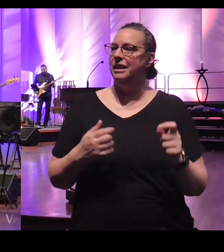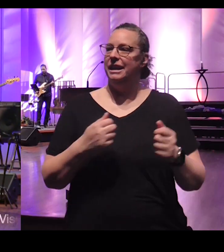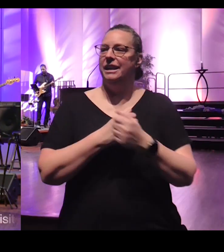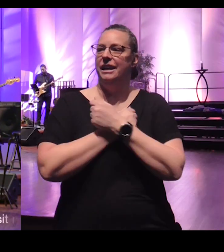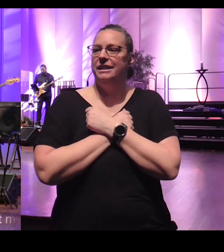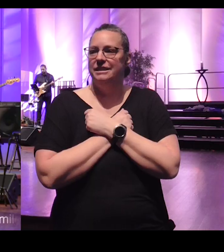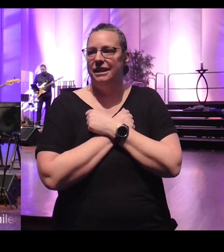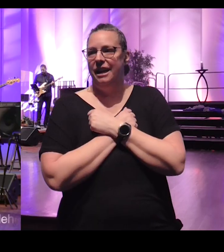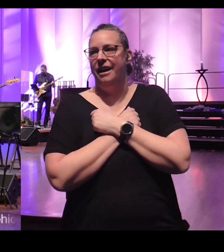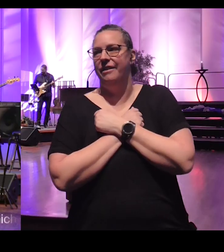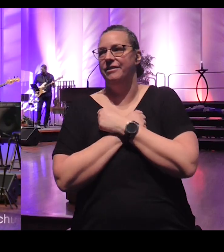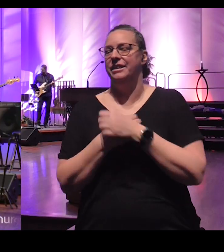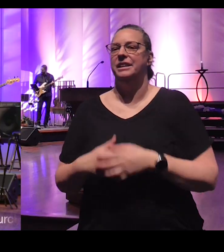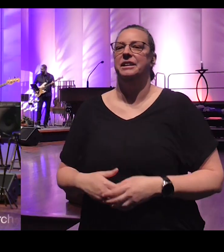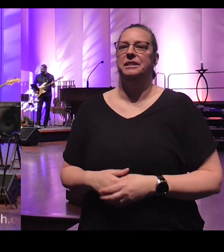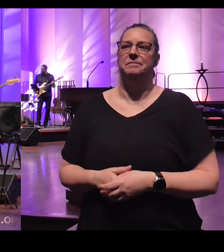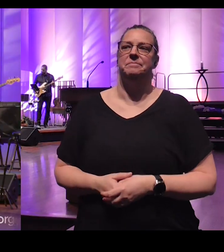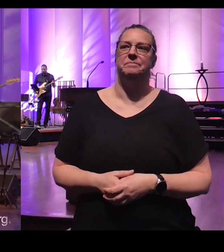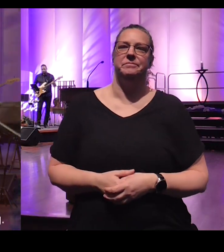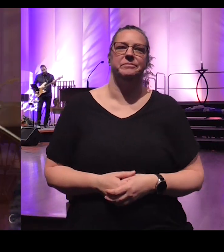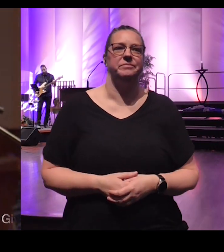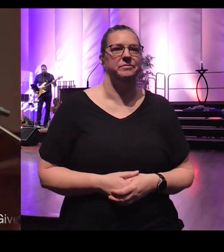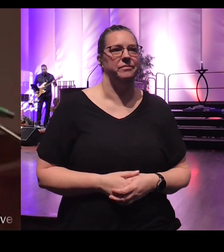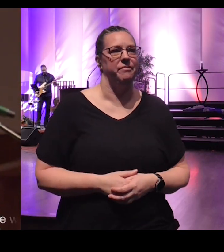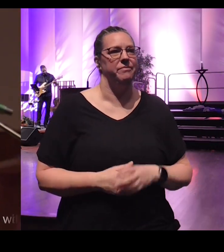All you need is love.